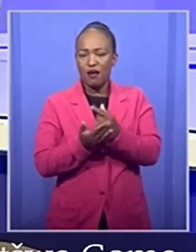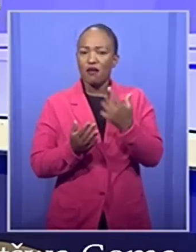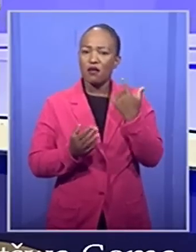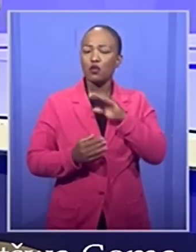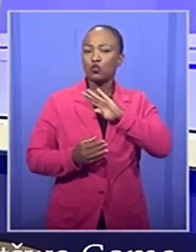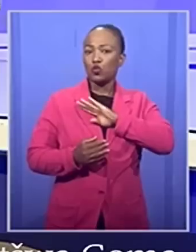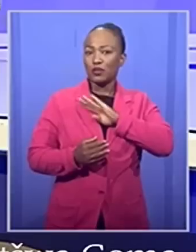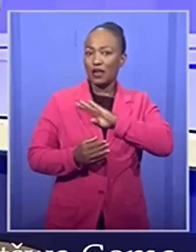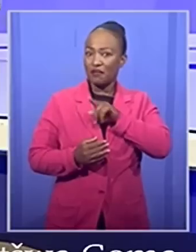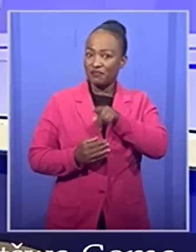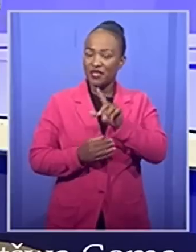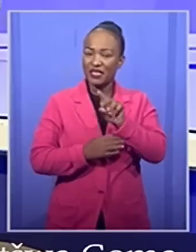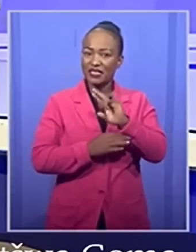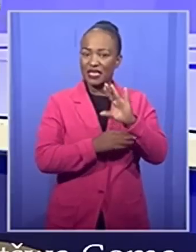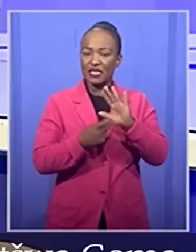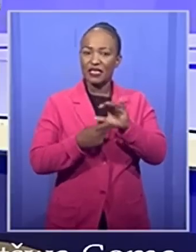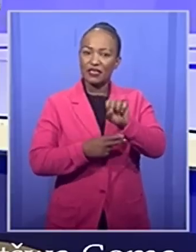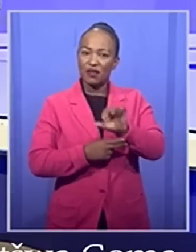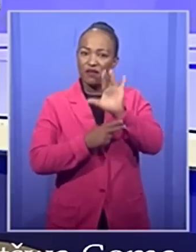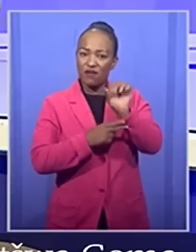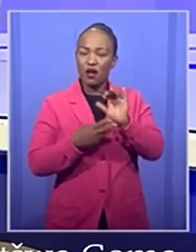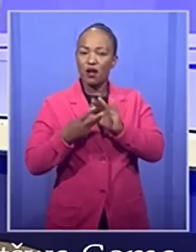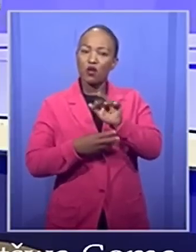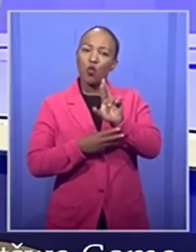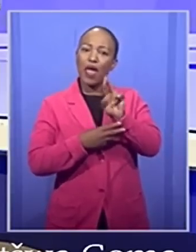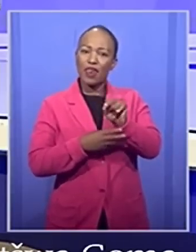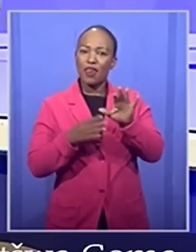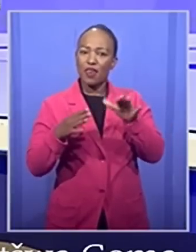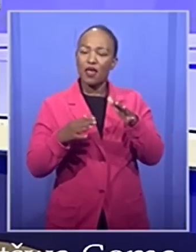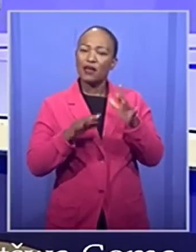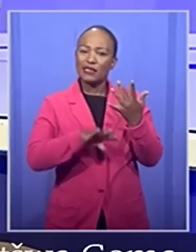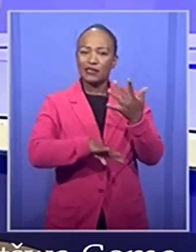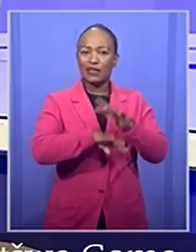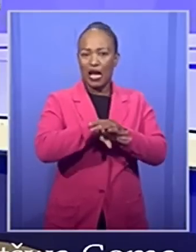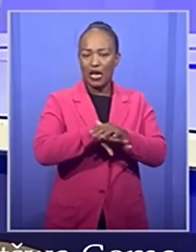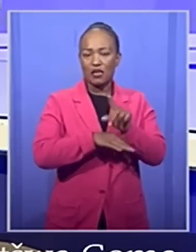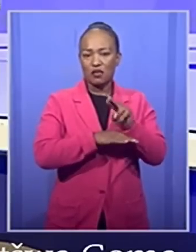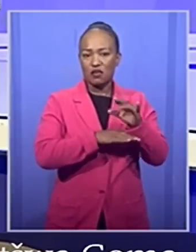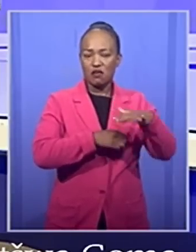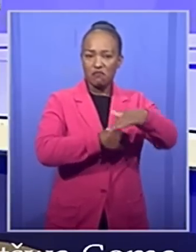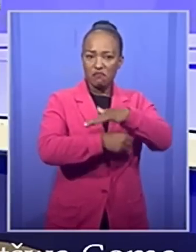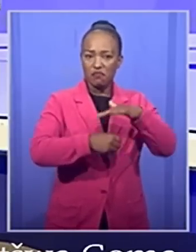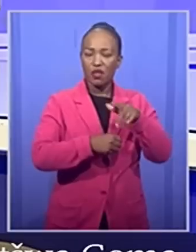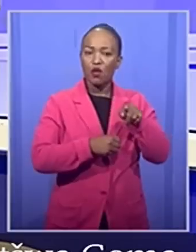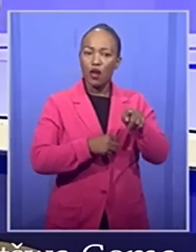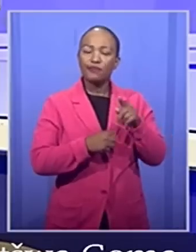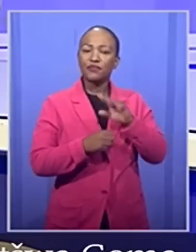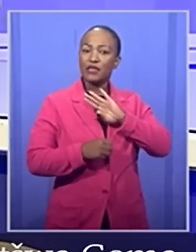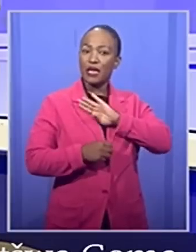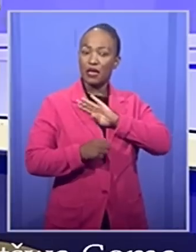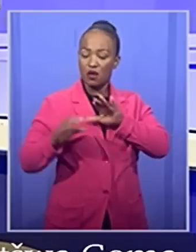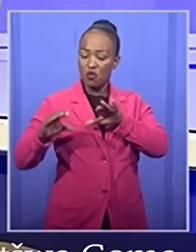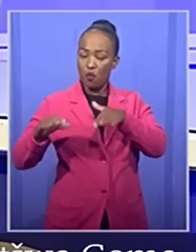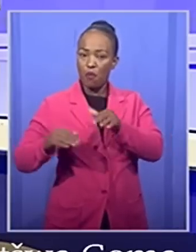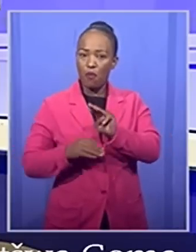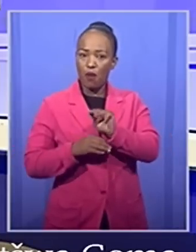ka DRC le sa United Nations a hlokagetše ka Congo nakong ya ge marabela a M23 a ba